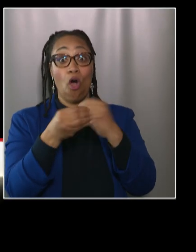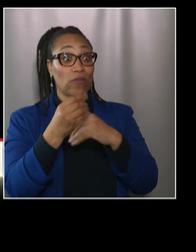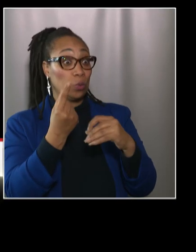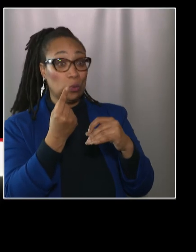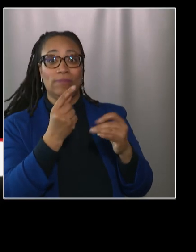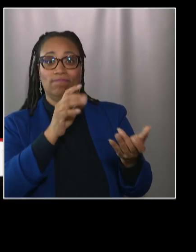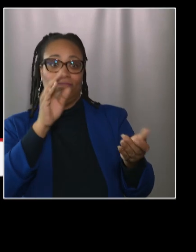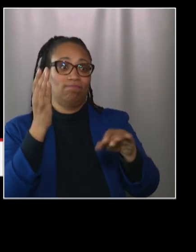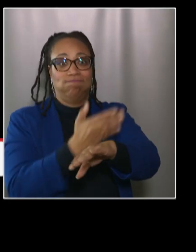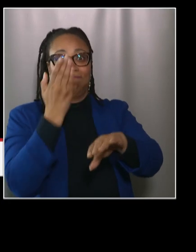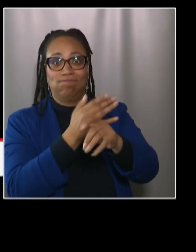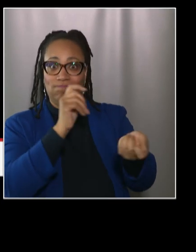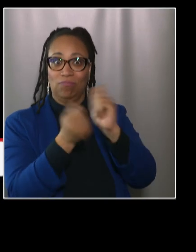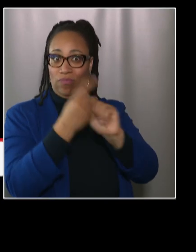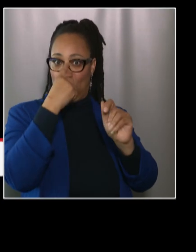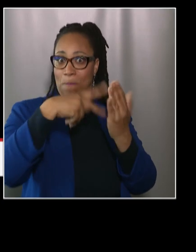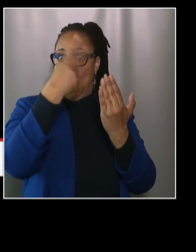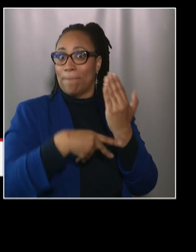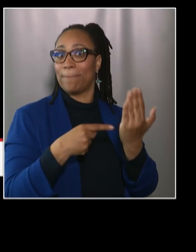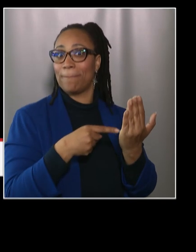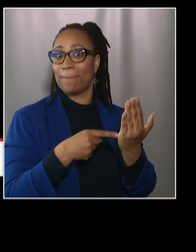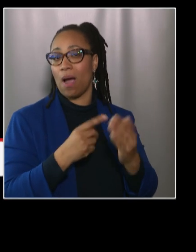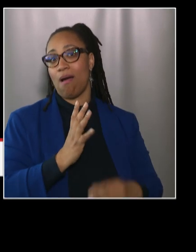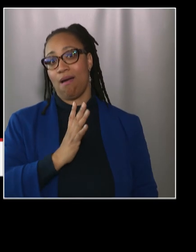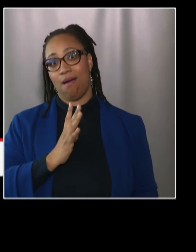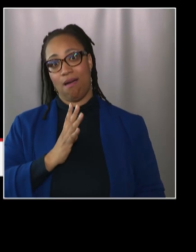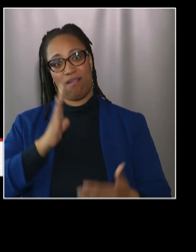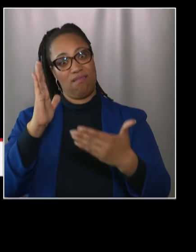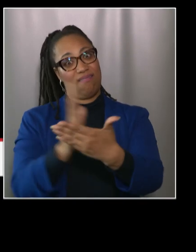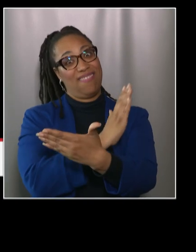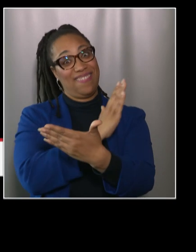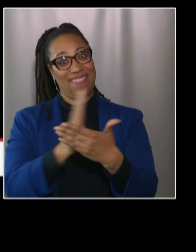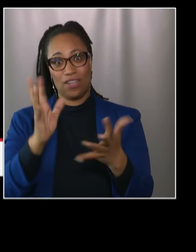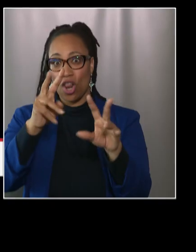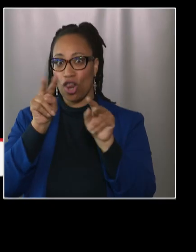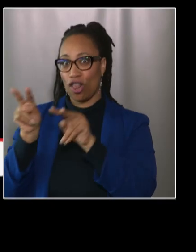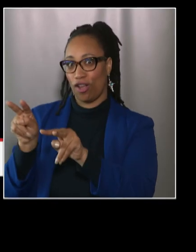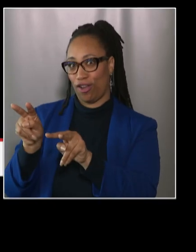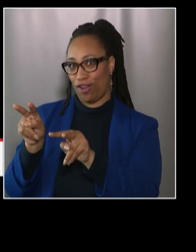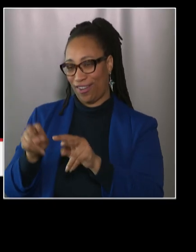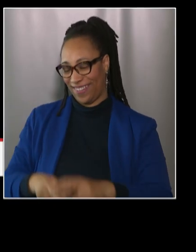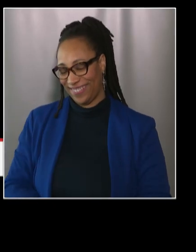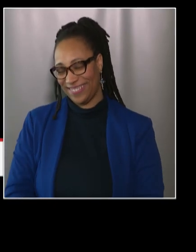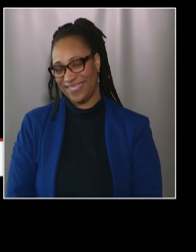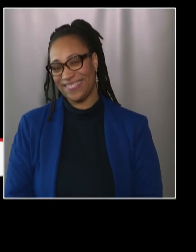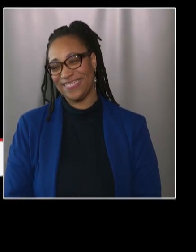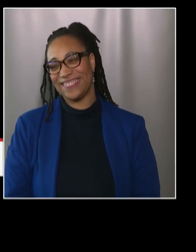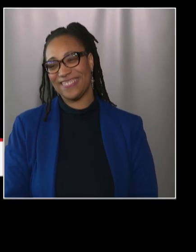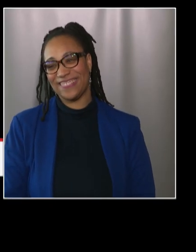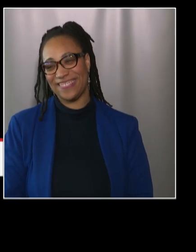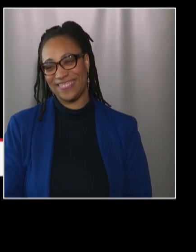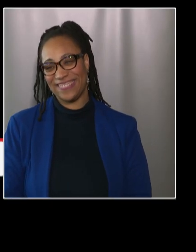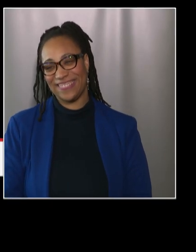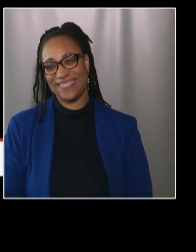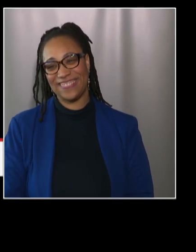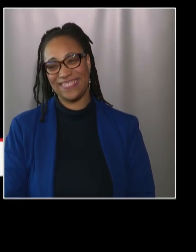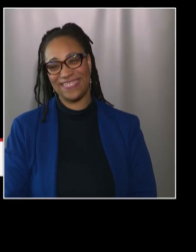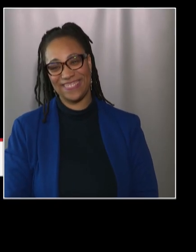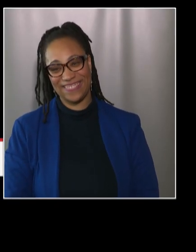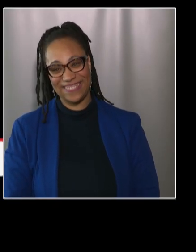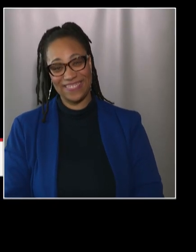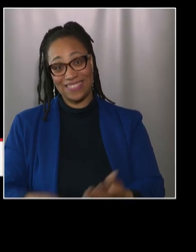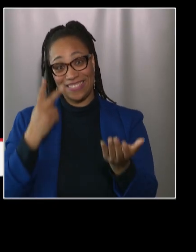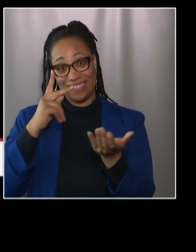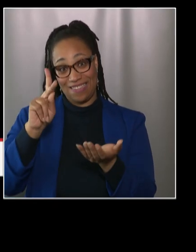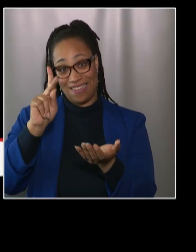there we go. So you see Kyle Reeder on the screen. So he is here today and he has information. So if you need more information